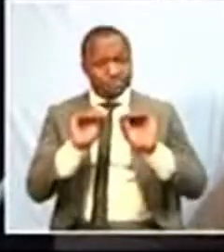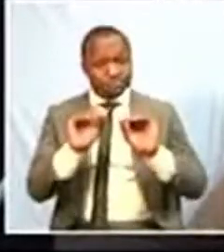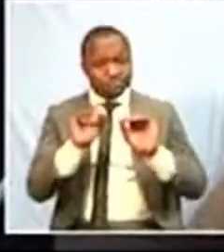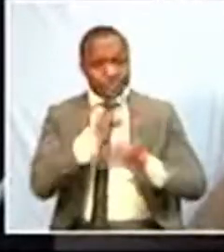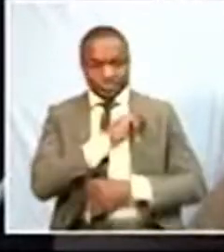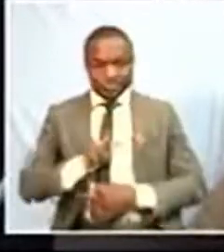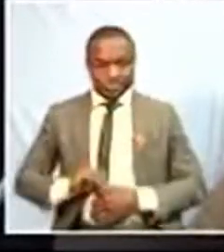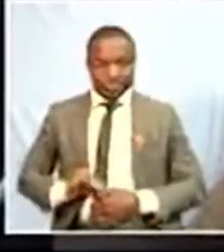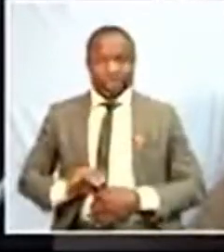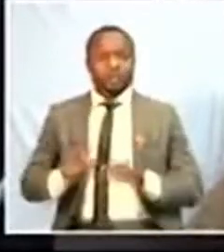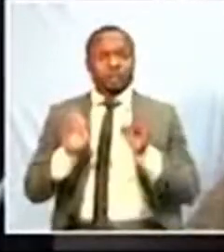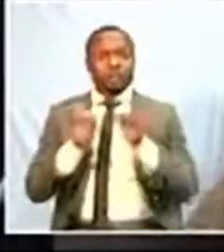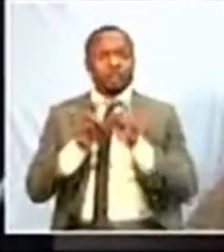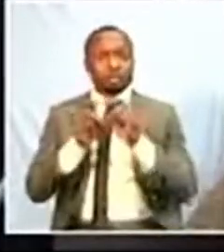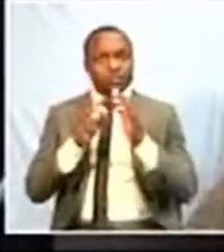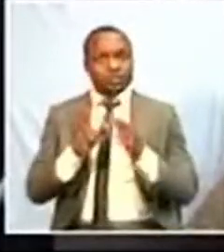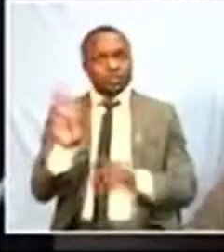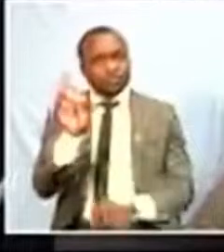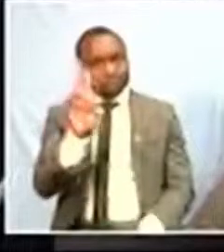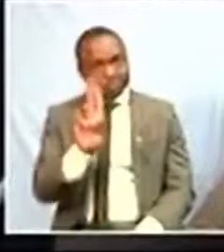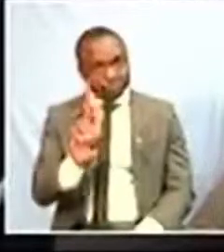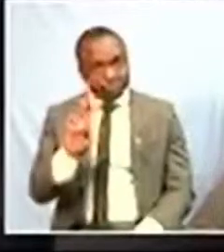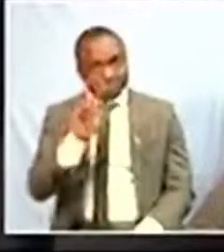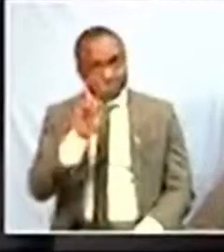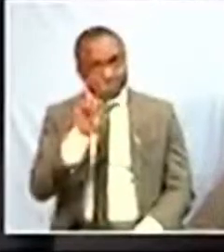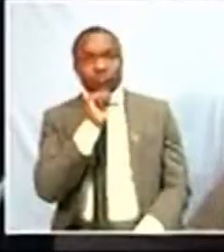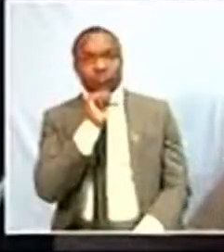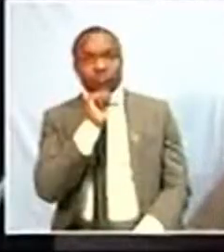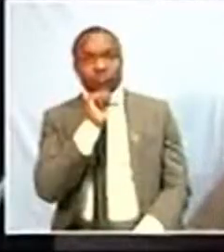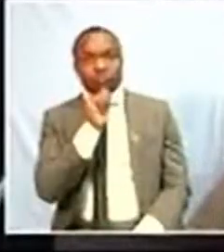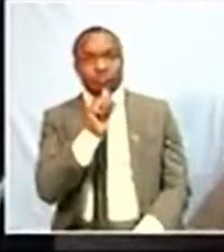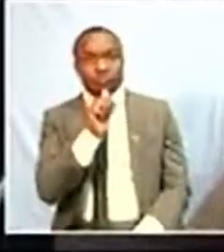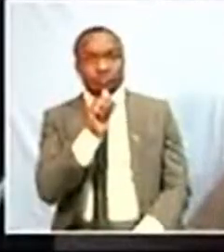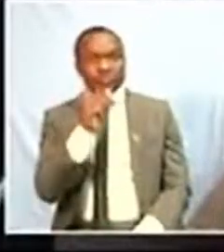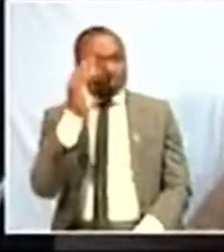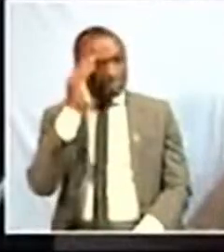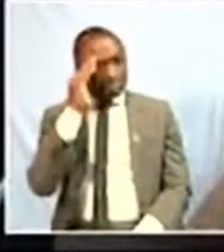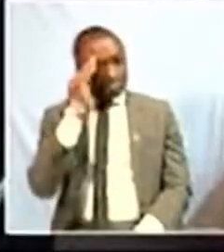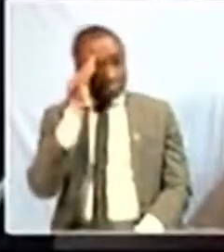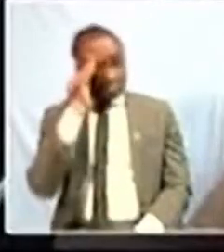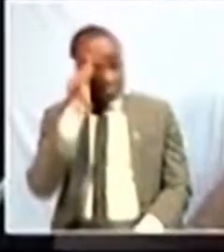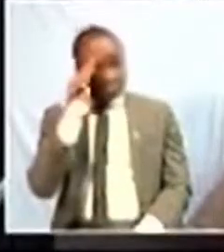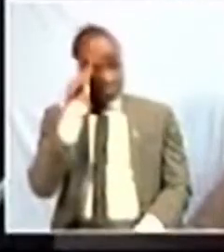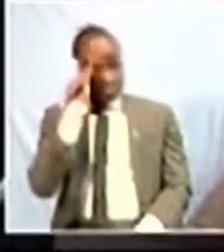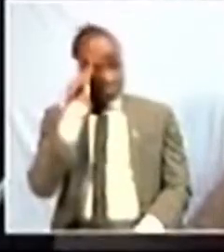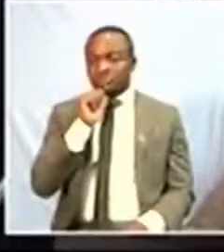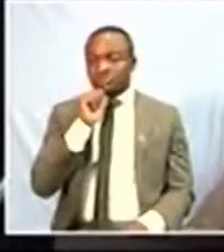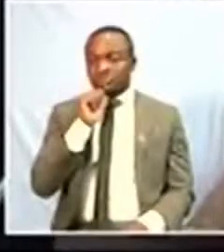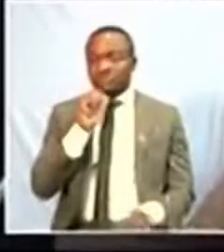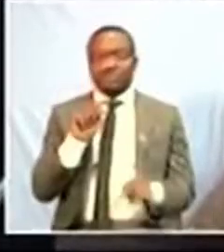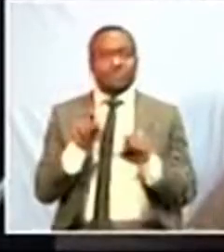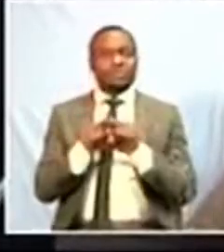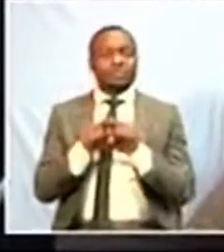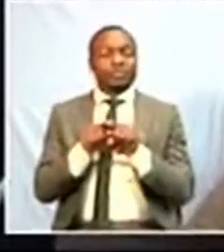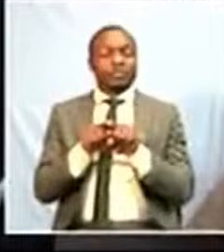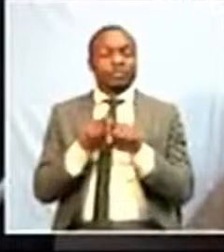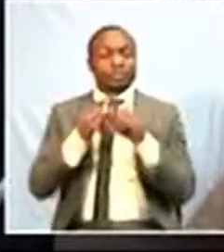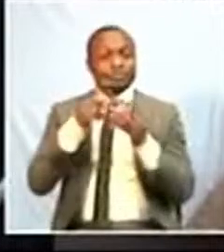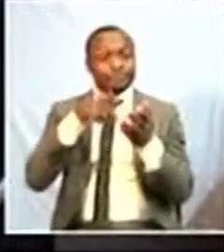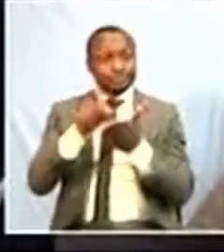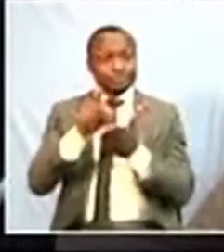the contractor used because they are not in conformity with the BOQ. But you paid in November last